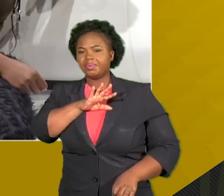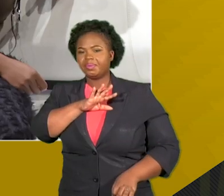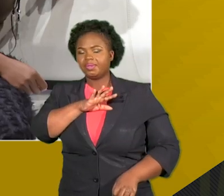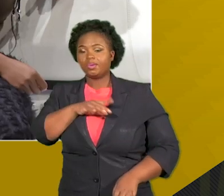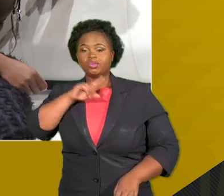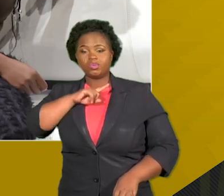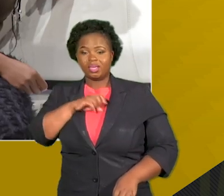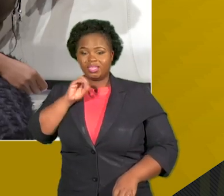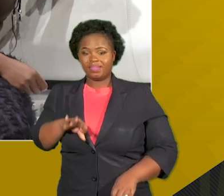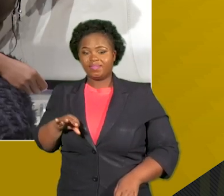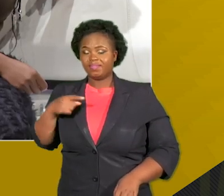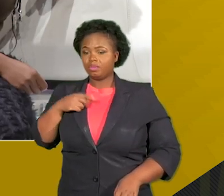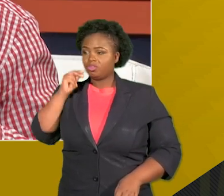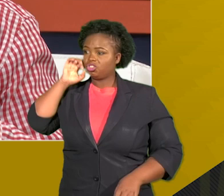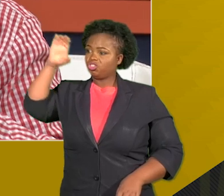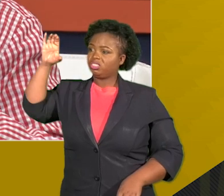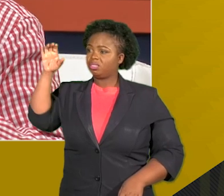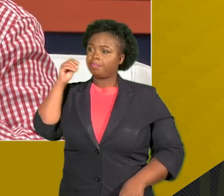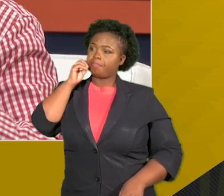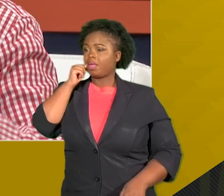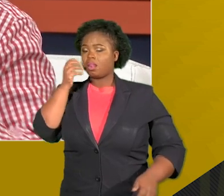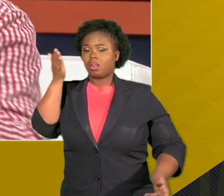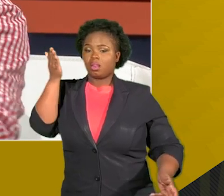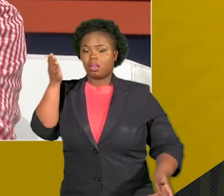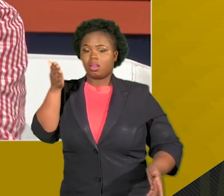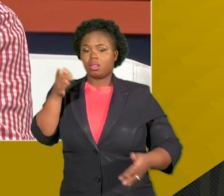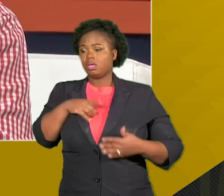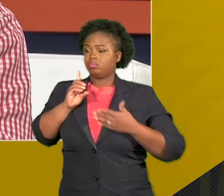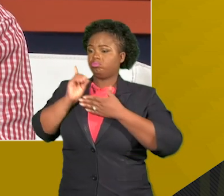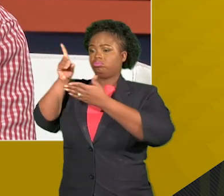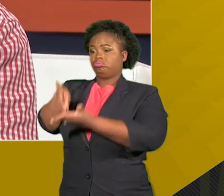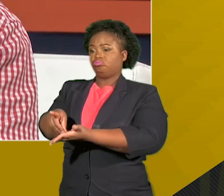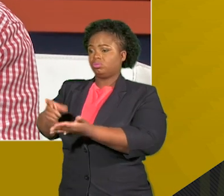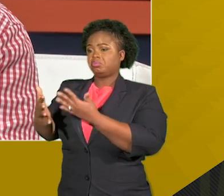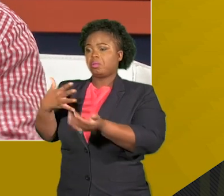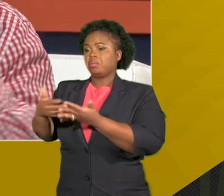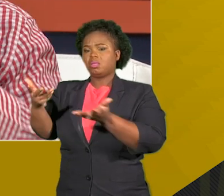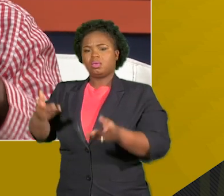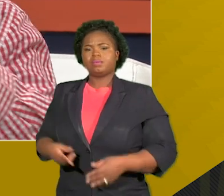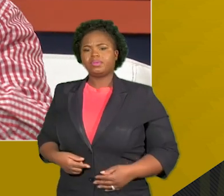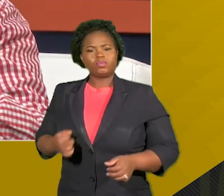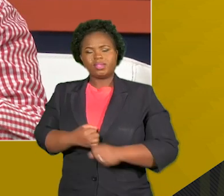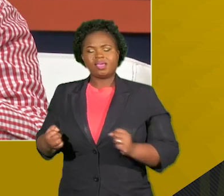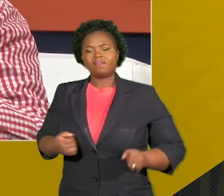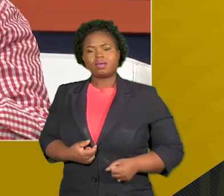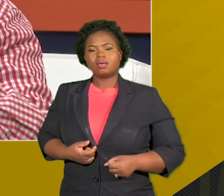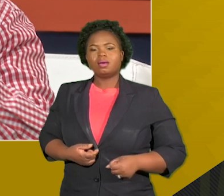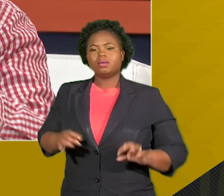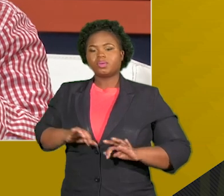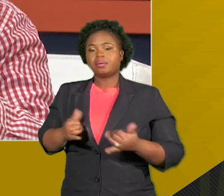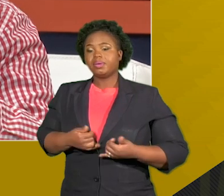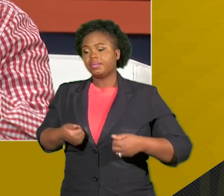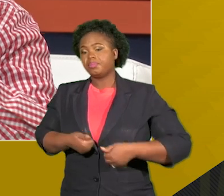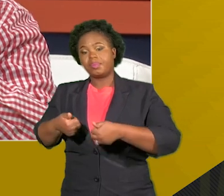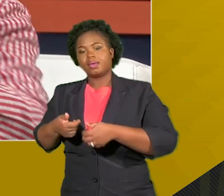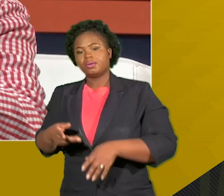if Mzi is a rich man and he donates whatever, now they don't go back as a company. Imgoma